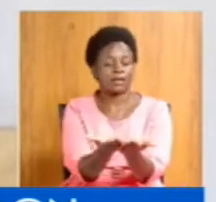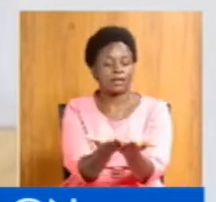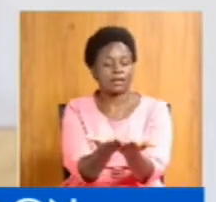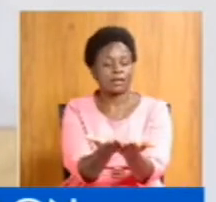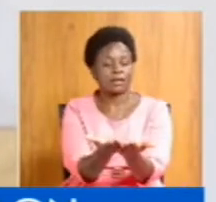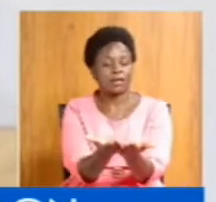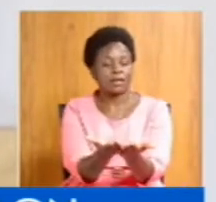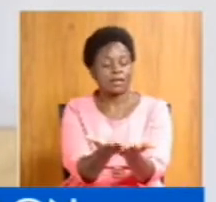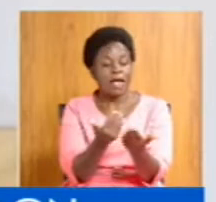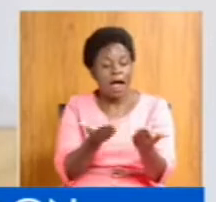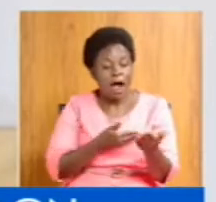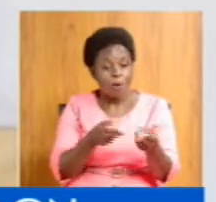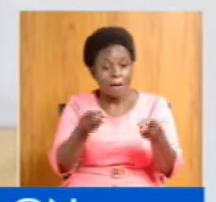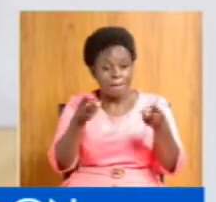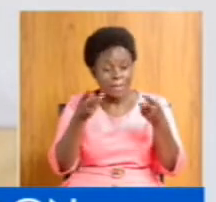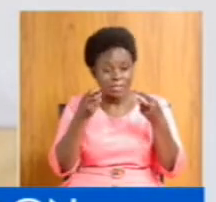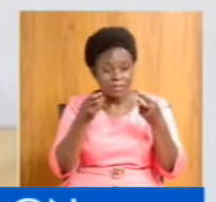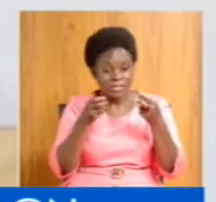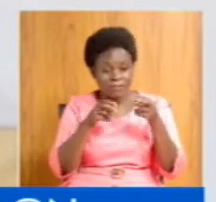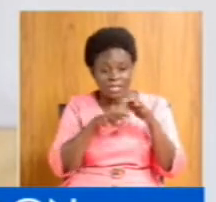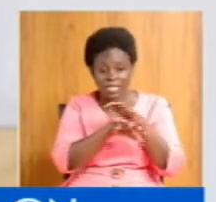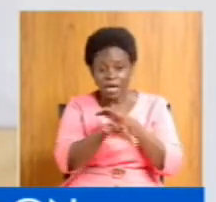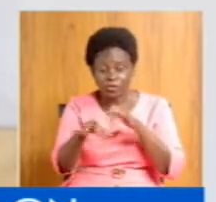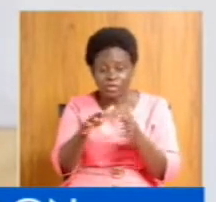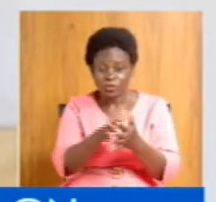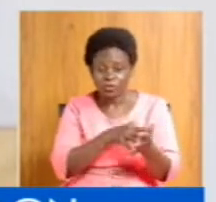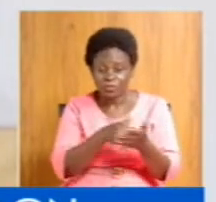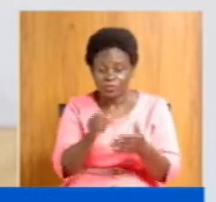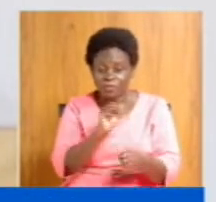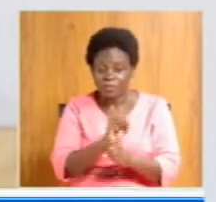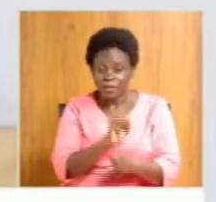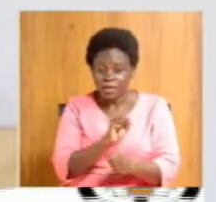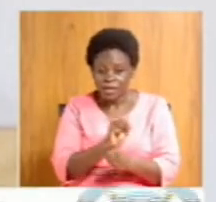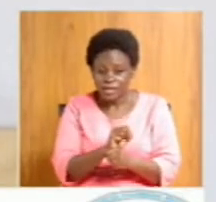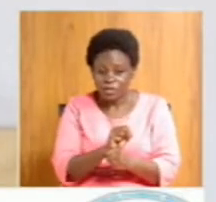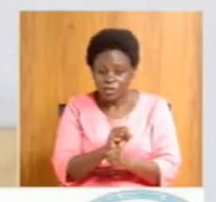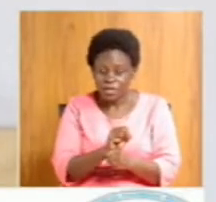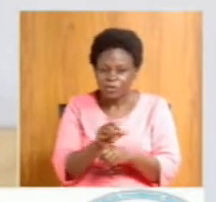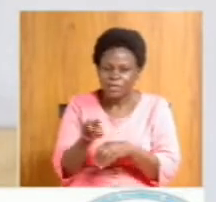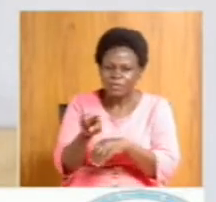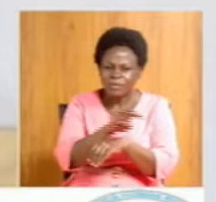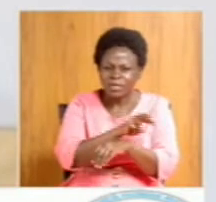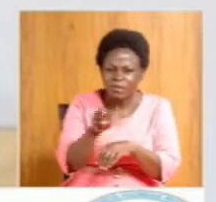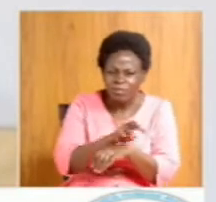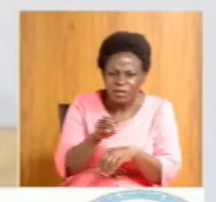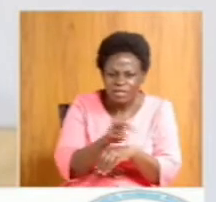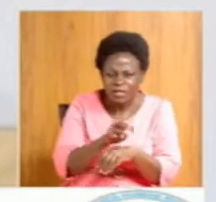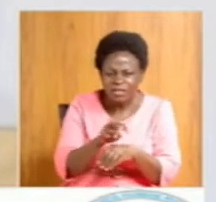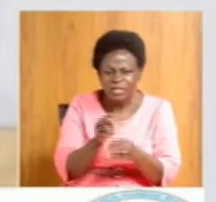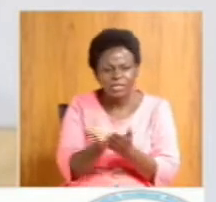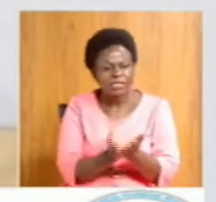In our perspective, as a grassroots network that has been monitoring service delivery